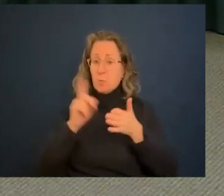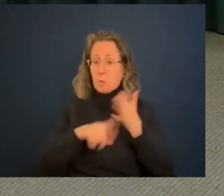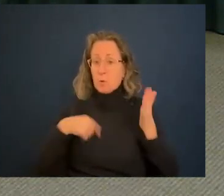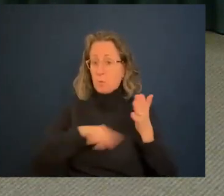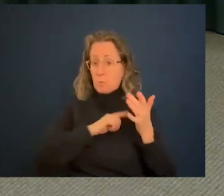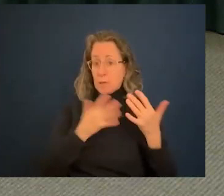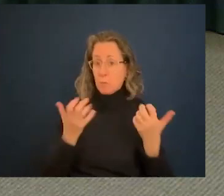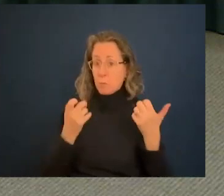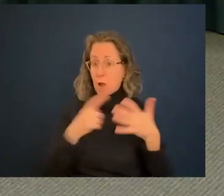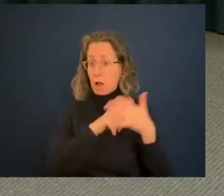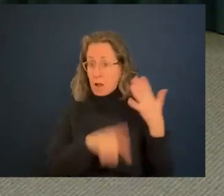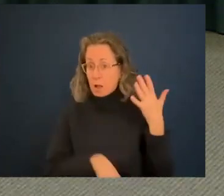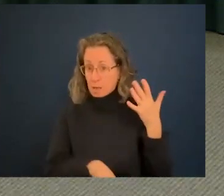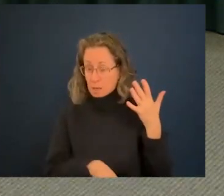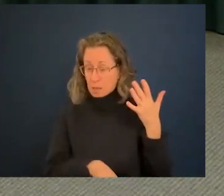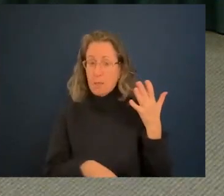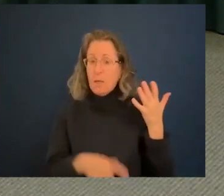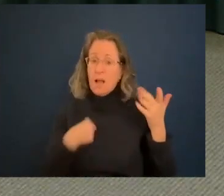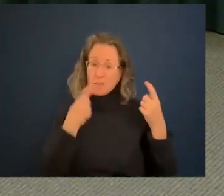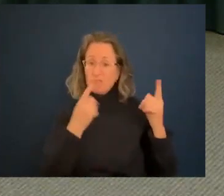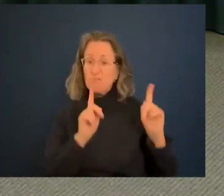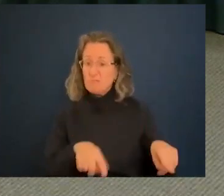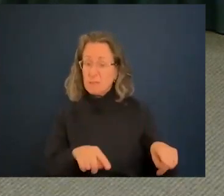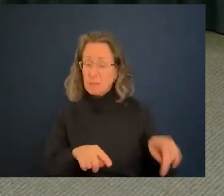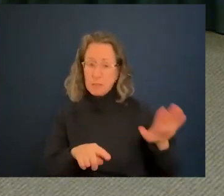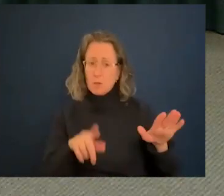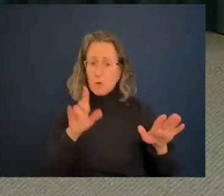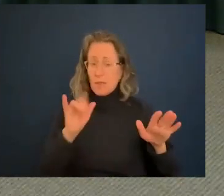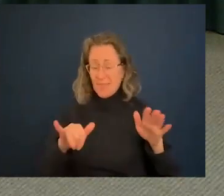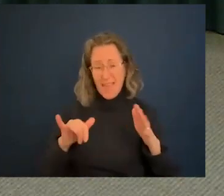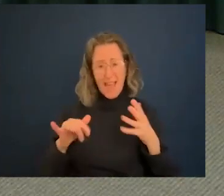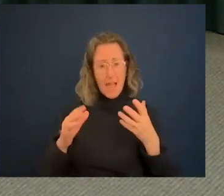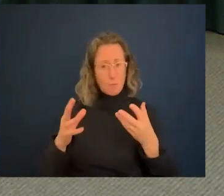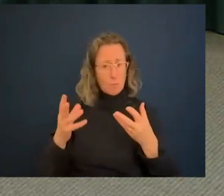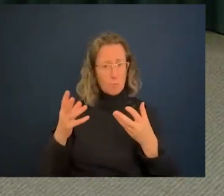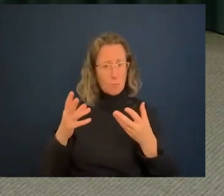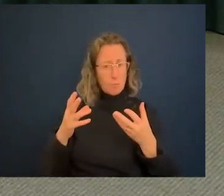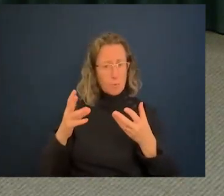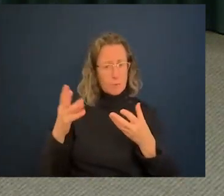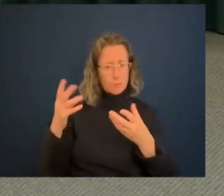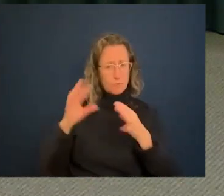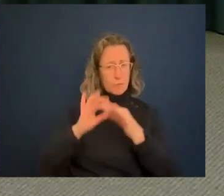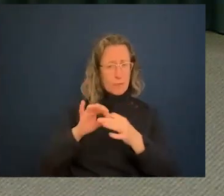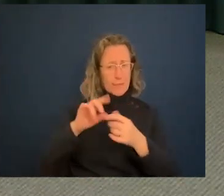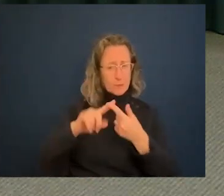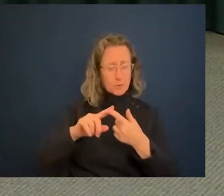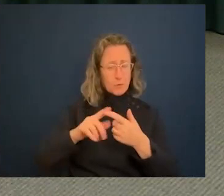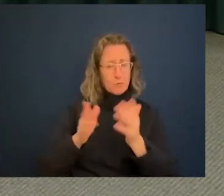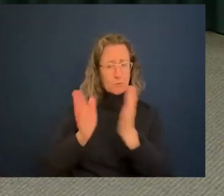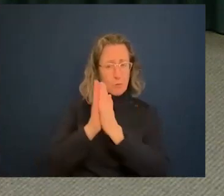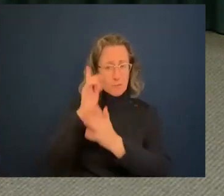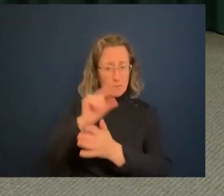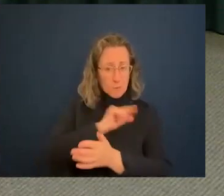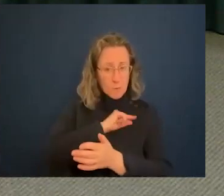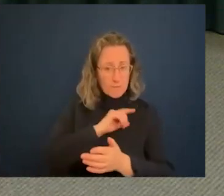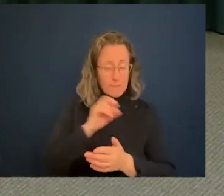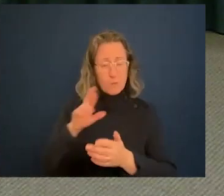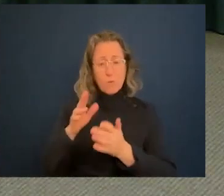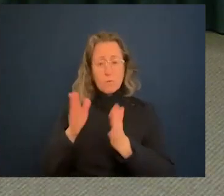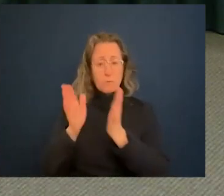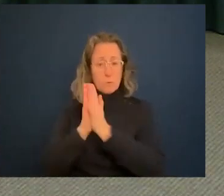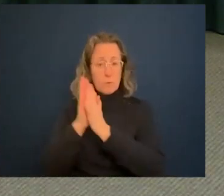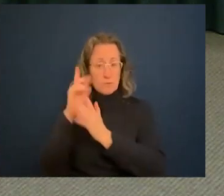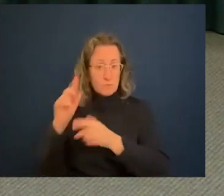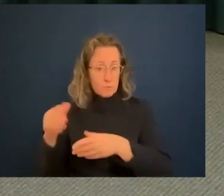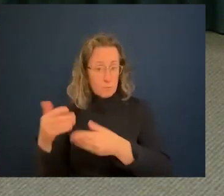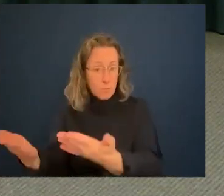an element of the either the request for qualification or the request for proposal so whatever model an agency would be um to